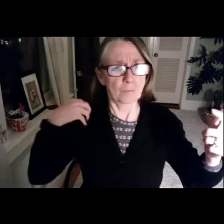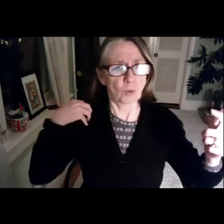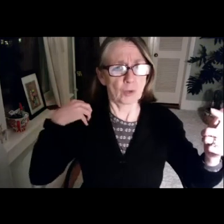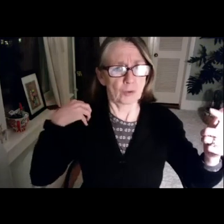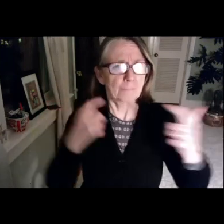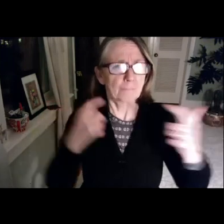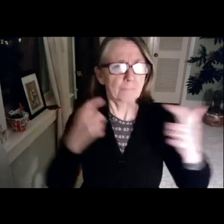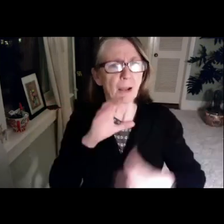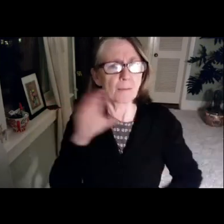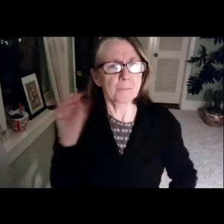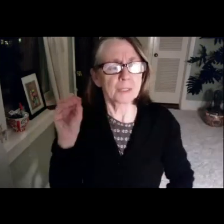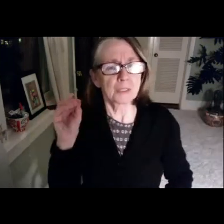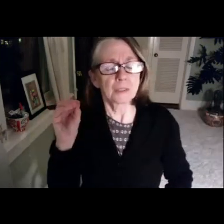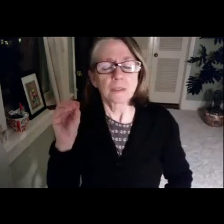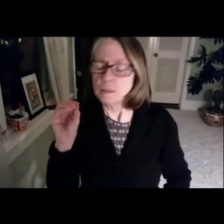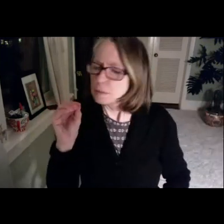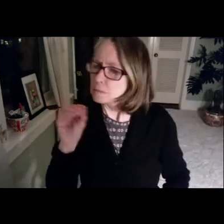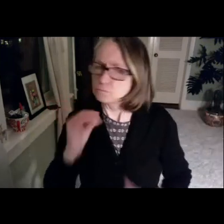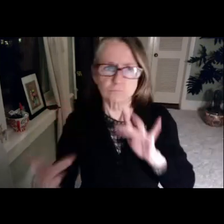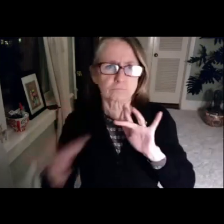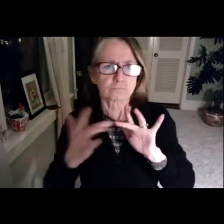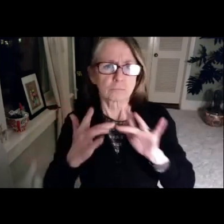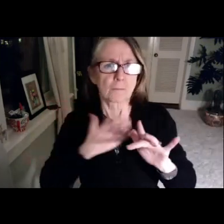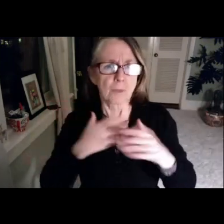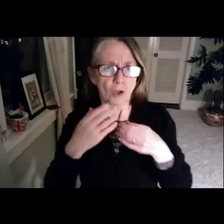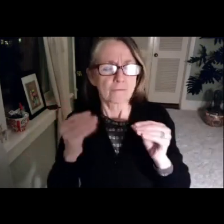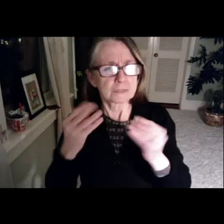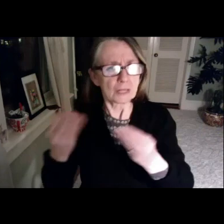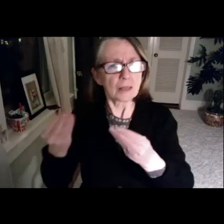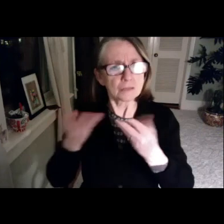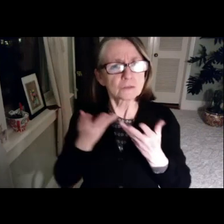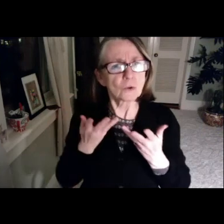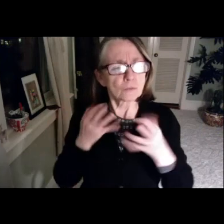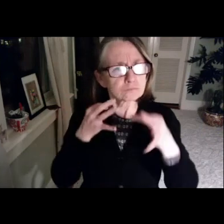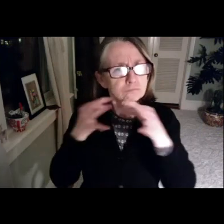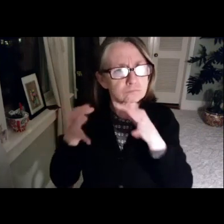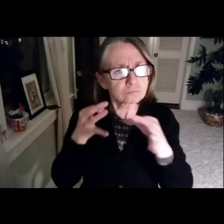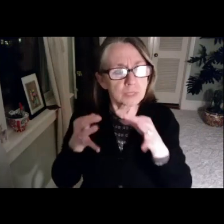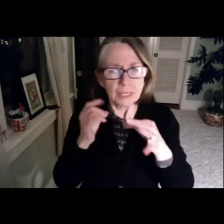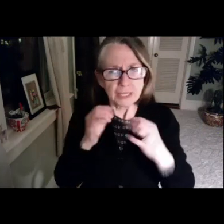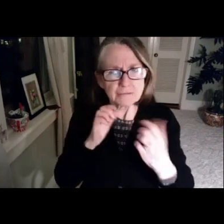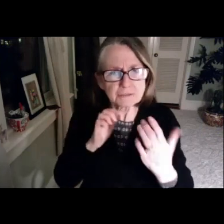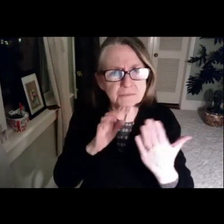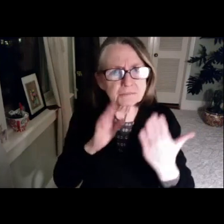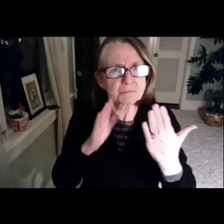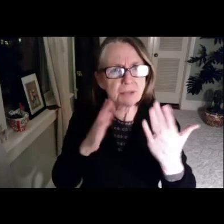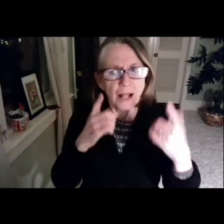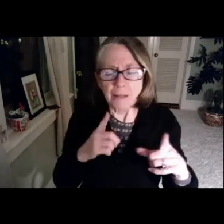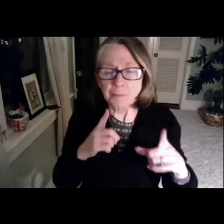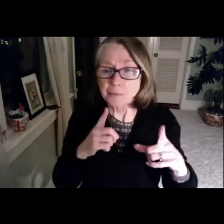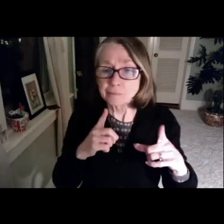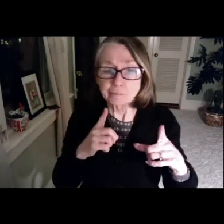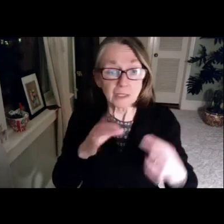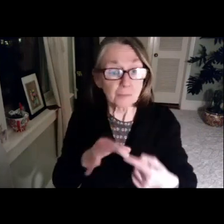would definitely contact our office and let us know. And if you're encountering it at a